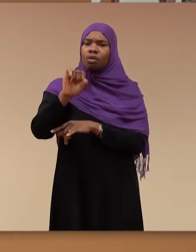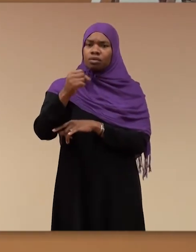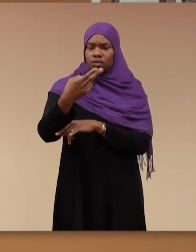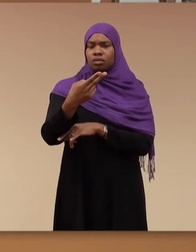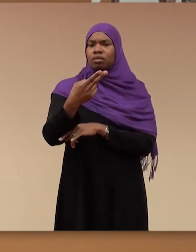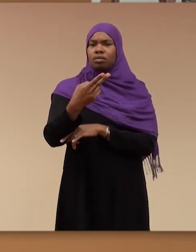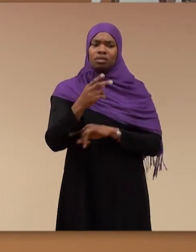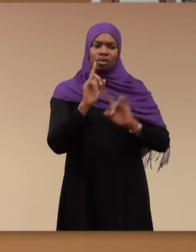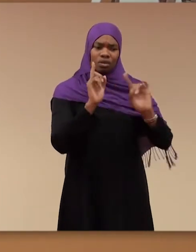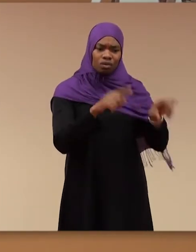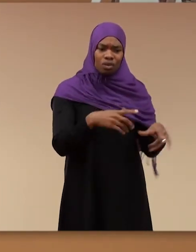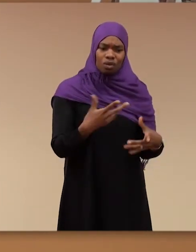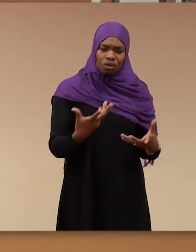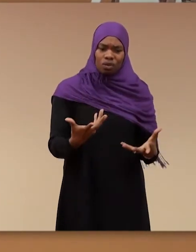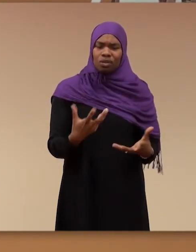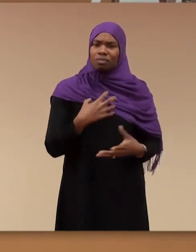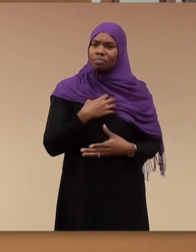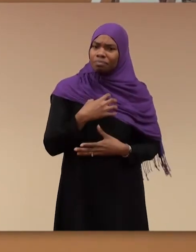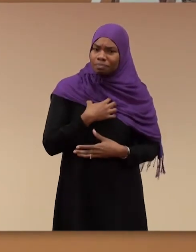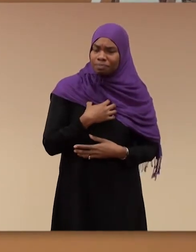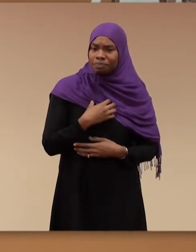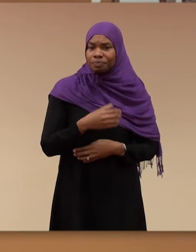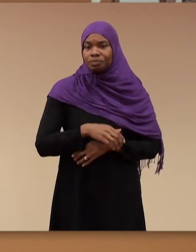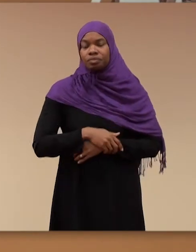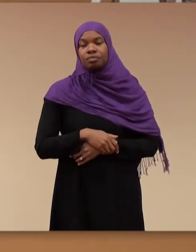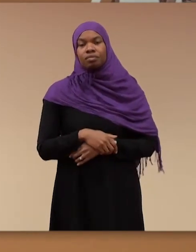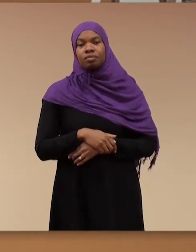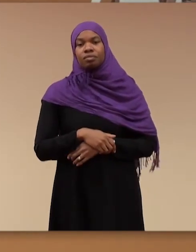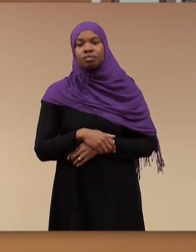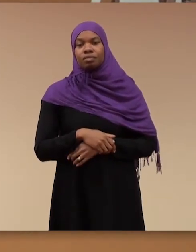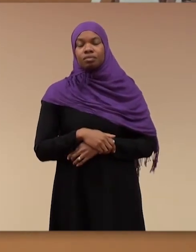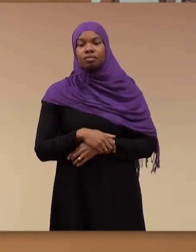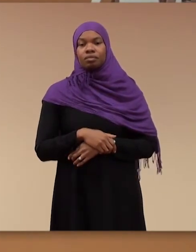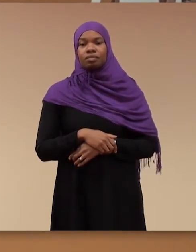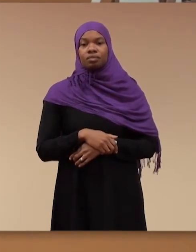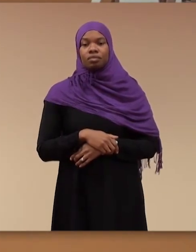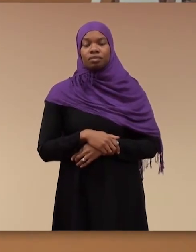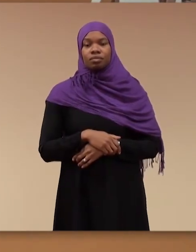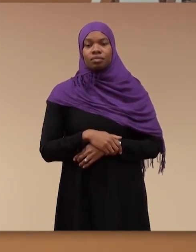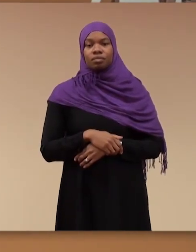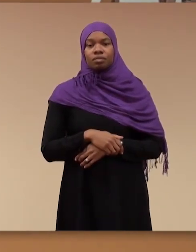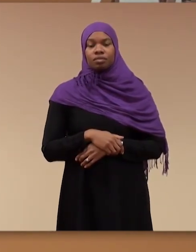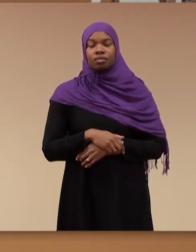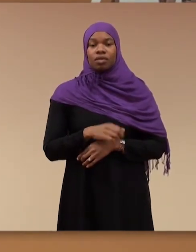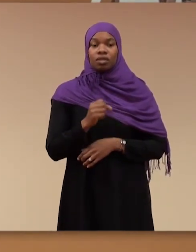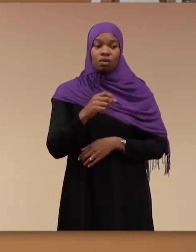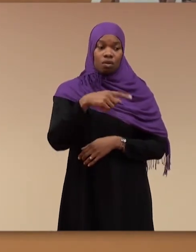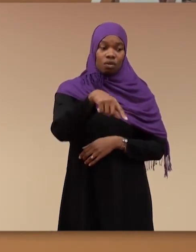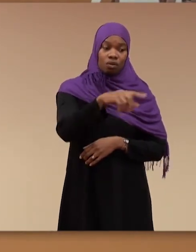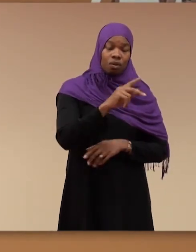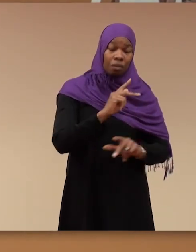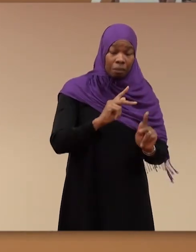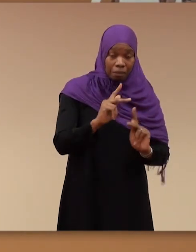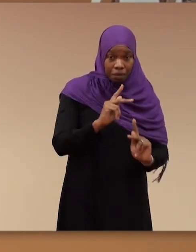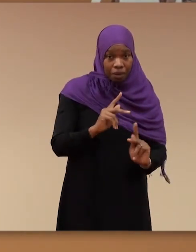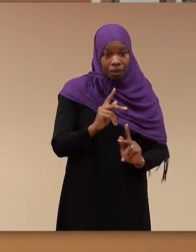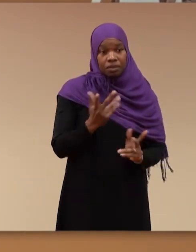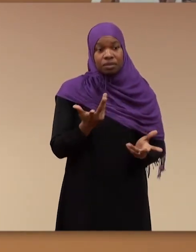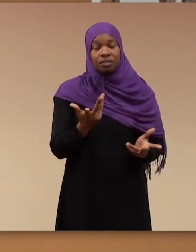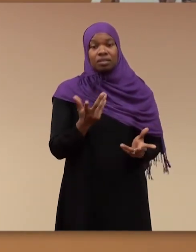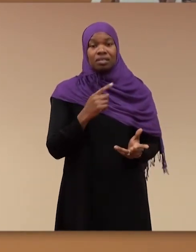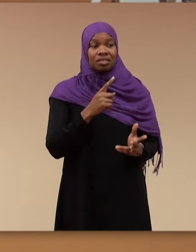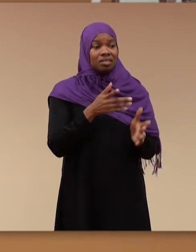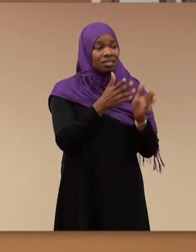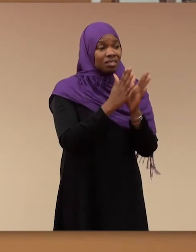and Sahm, Bani Sahm. So all of them, they let him down and they told him, just beat it, you'll get